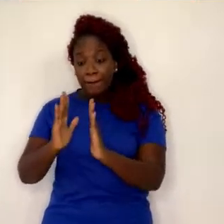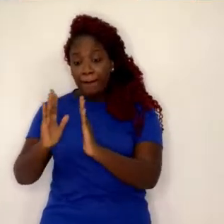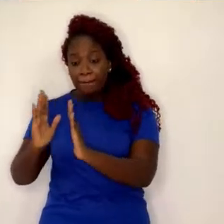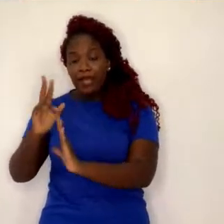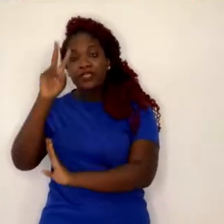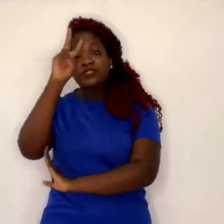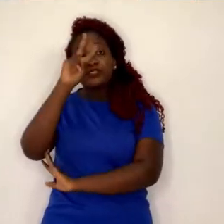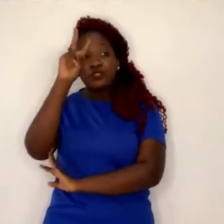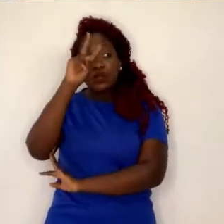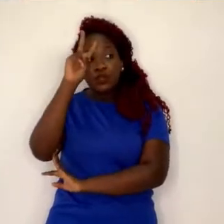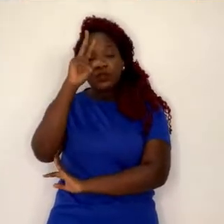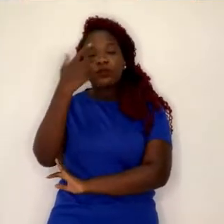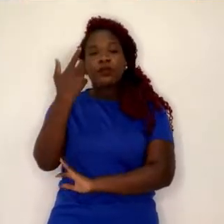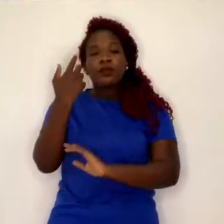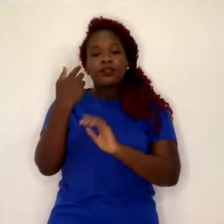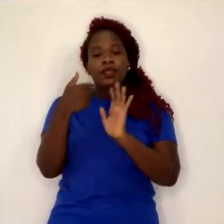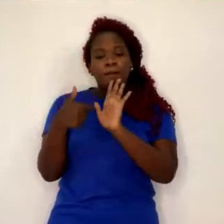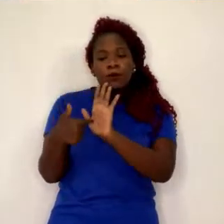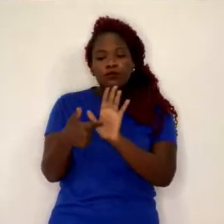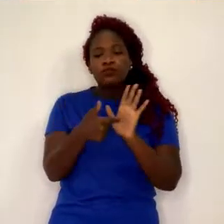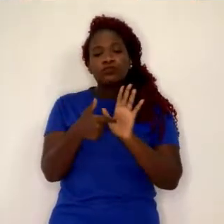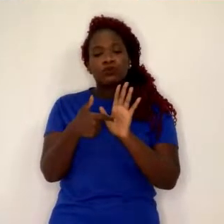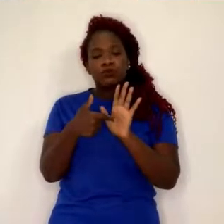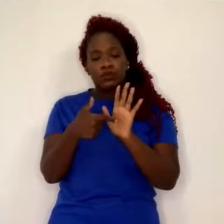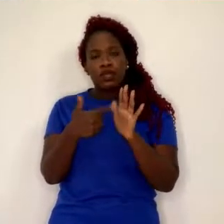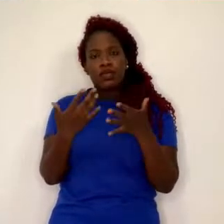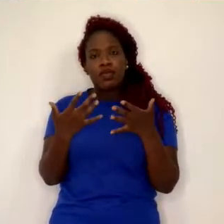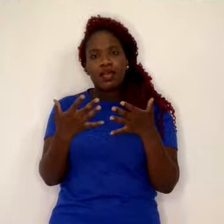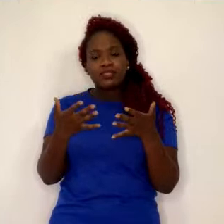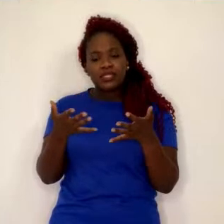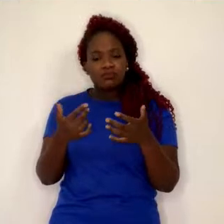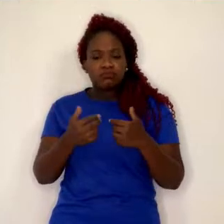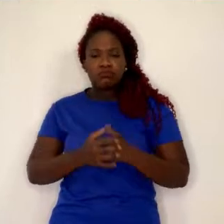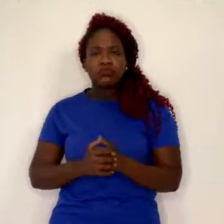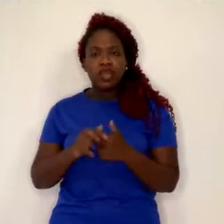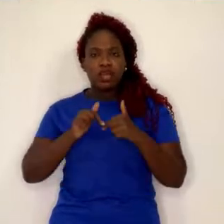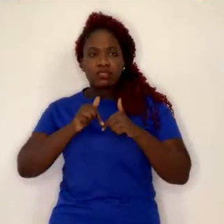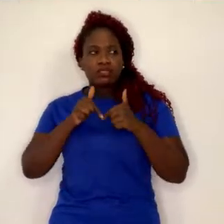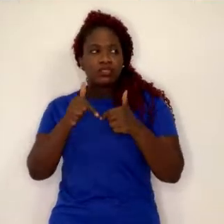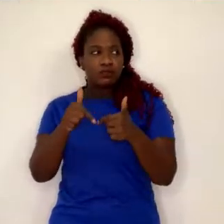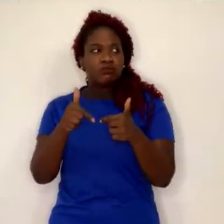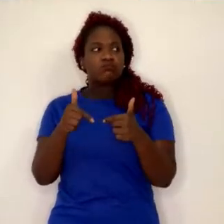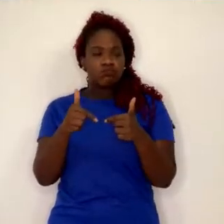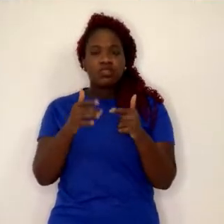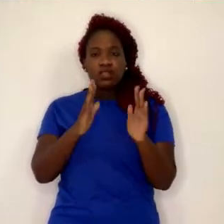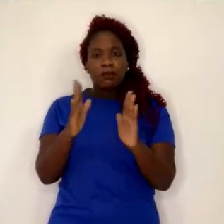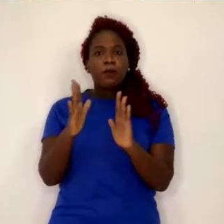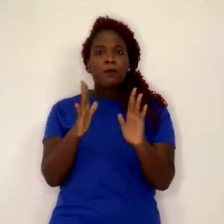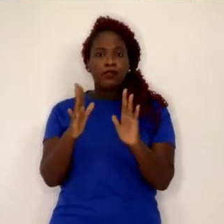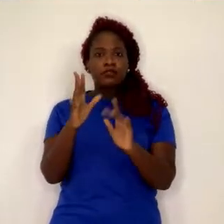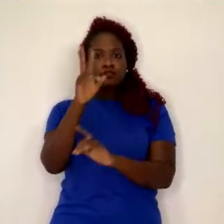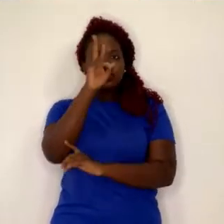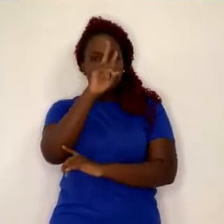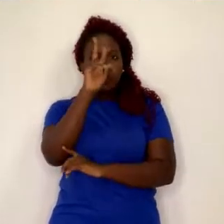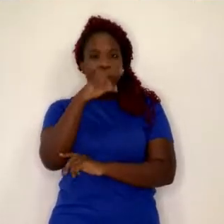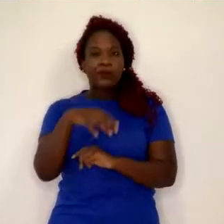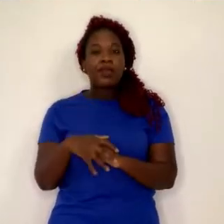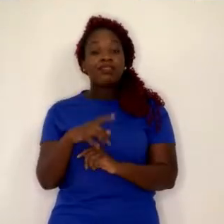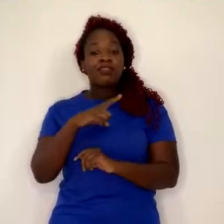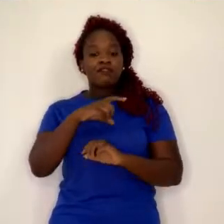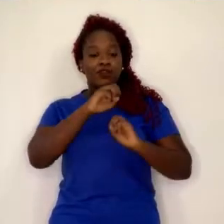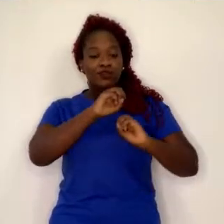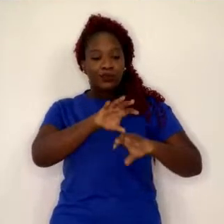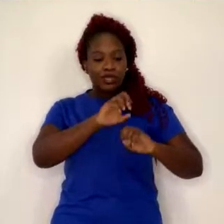these historical moments have been placing needs in terms of interventions according to these